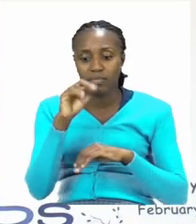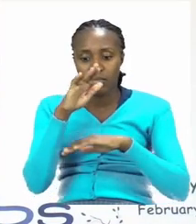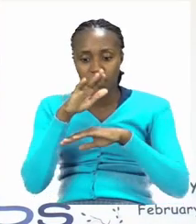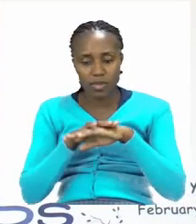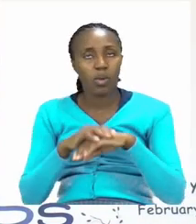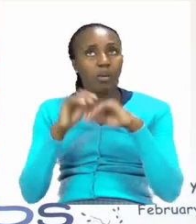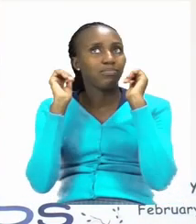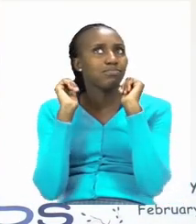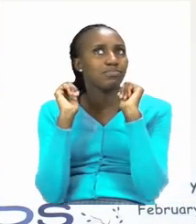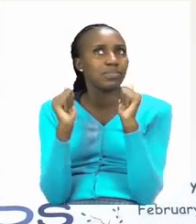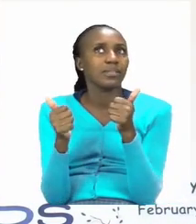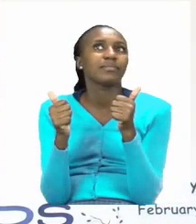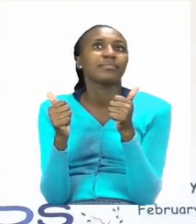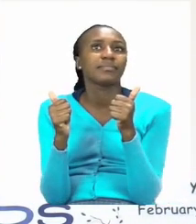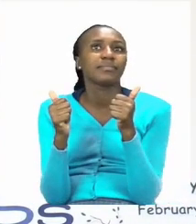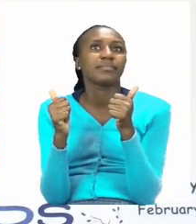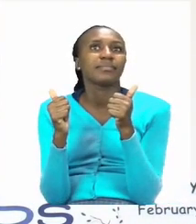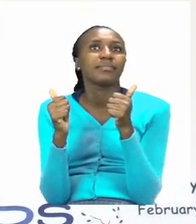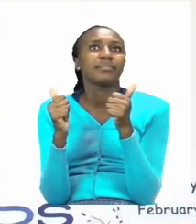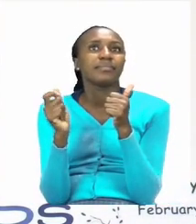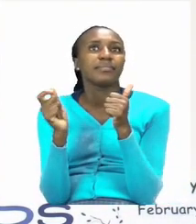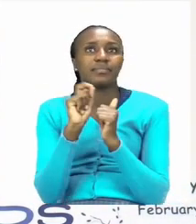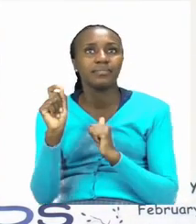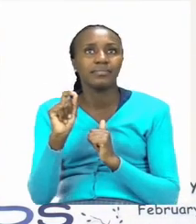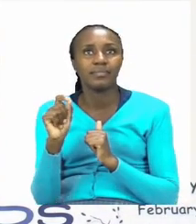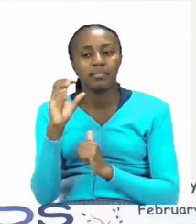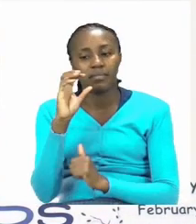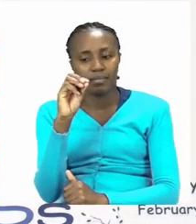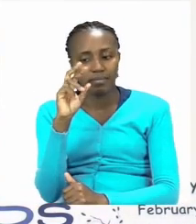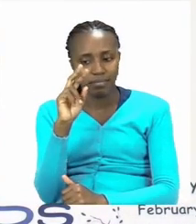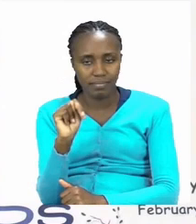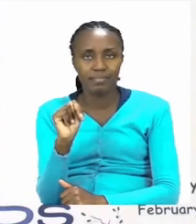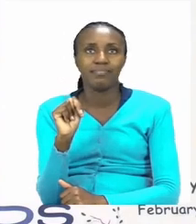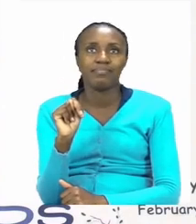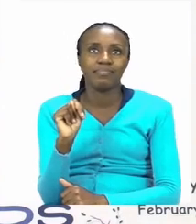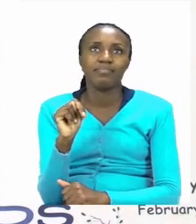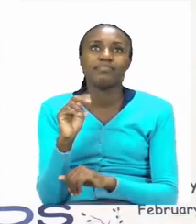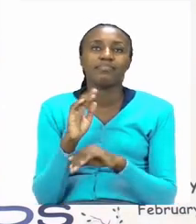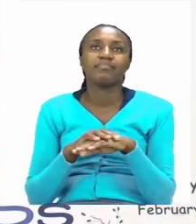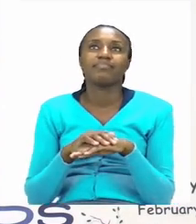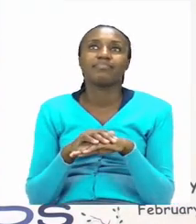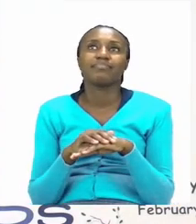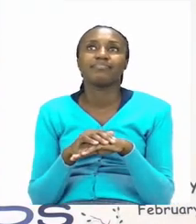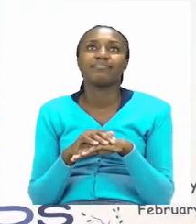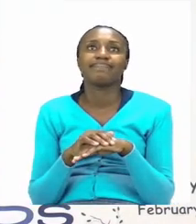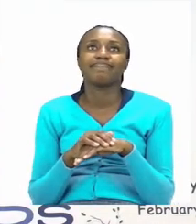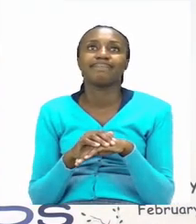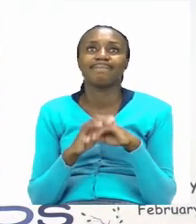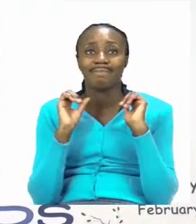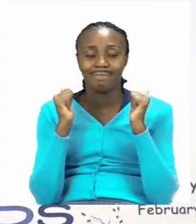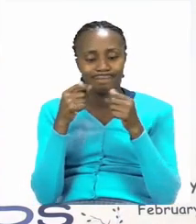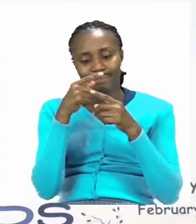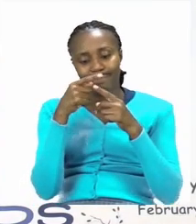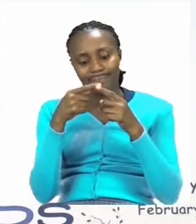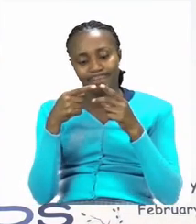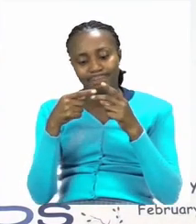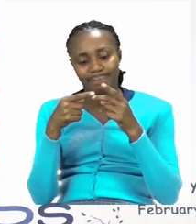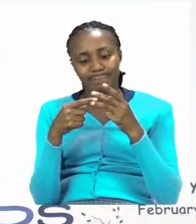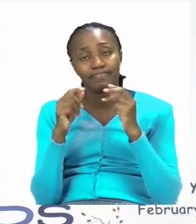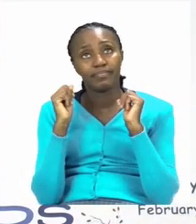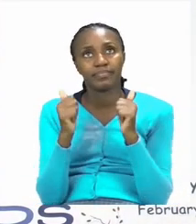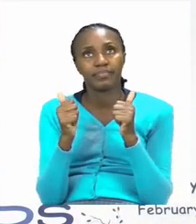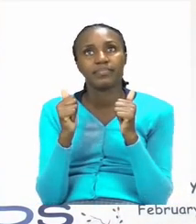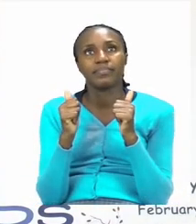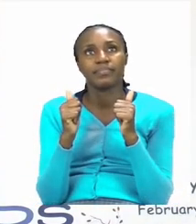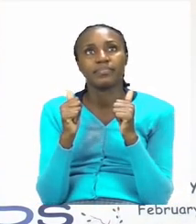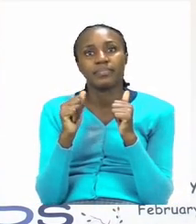done. So go ahead and fill that in. Now your sentences are complete. The